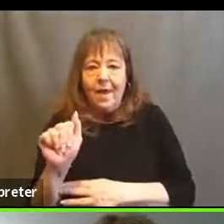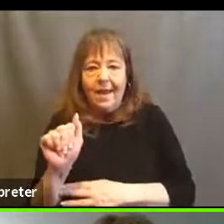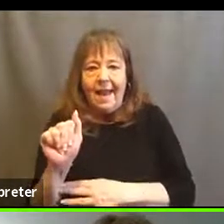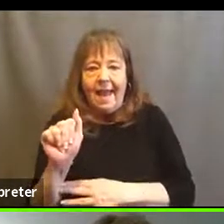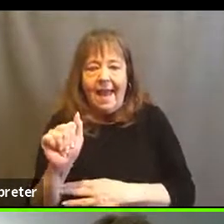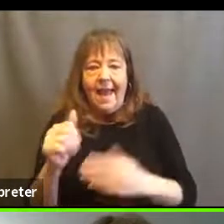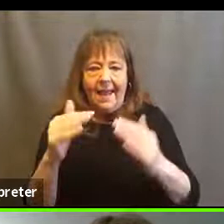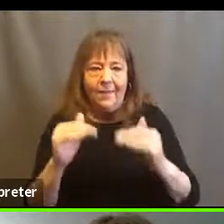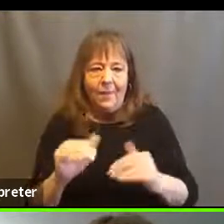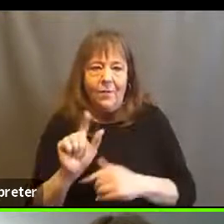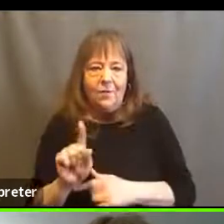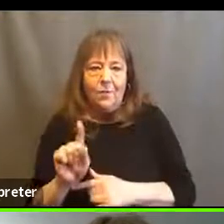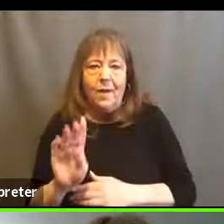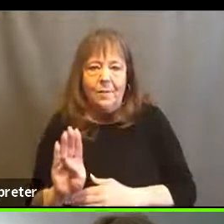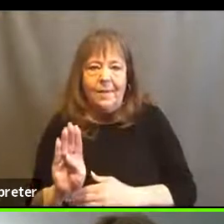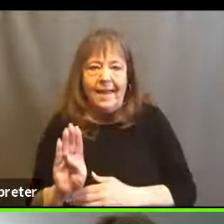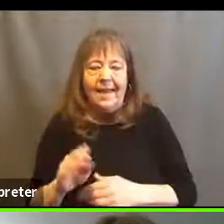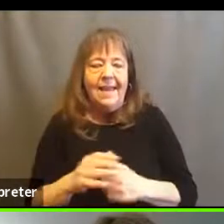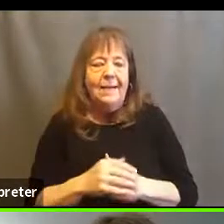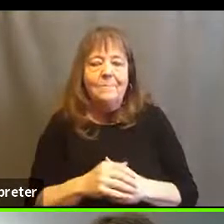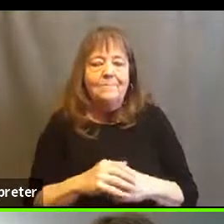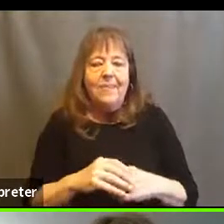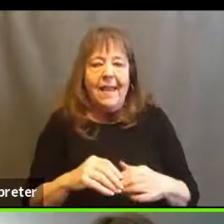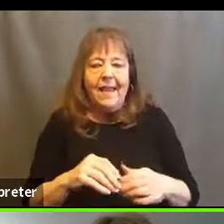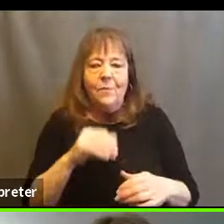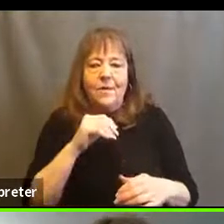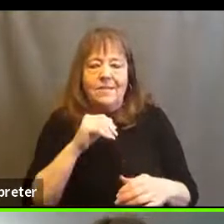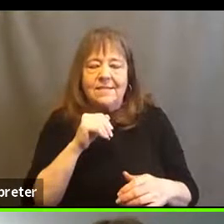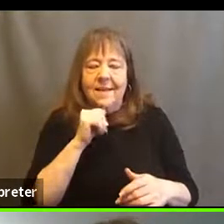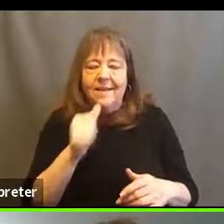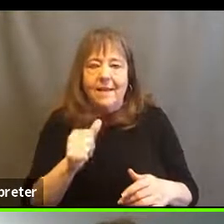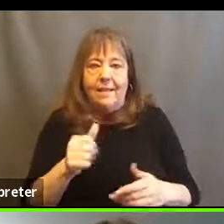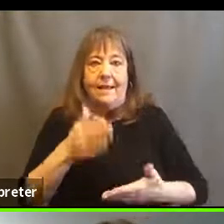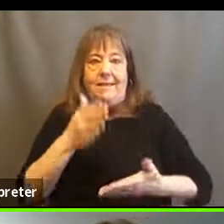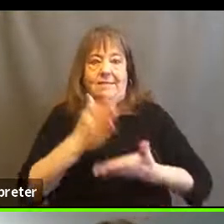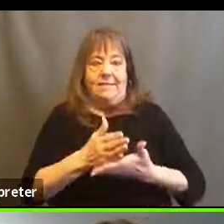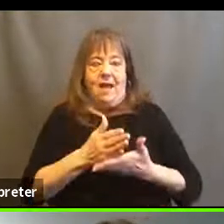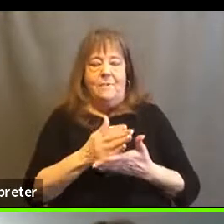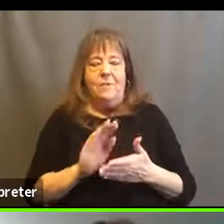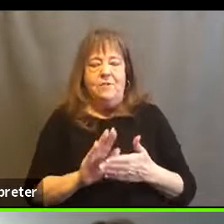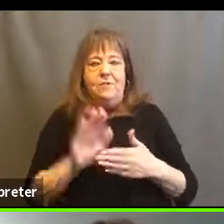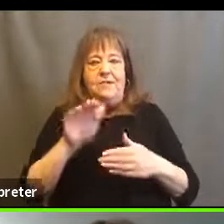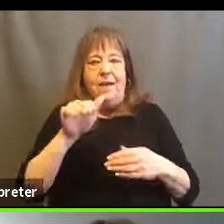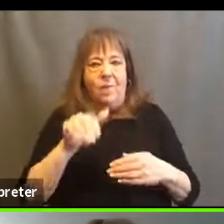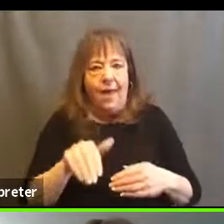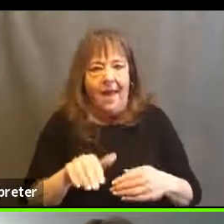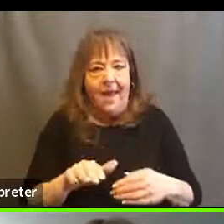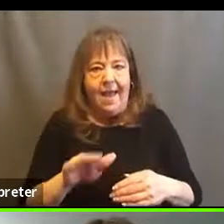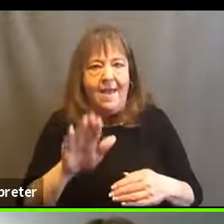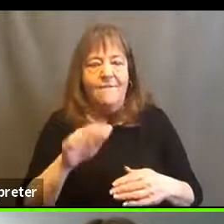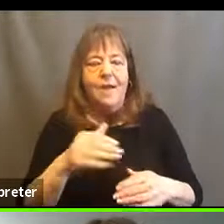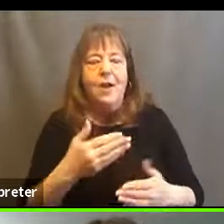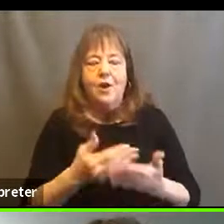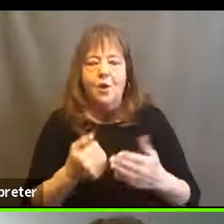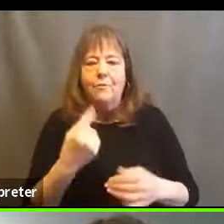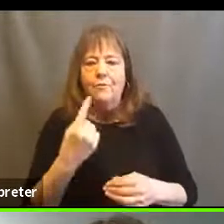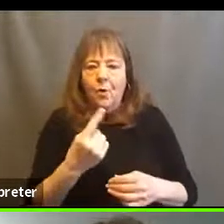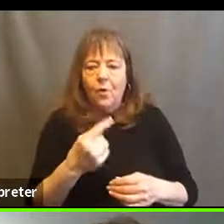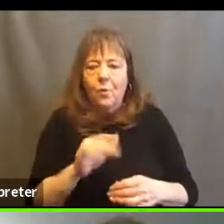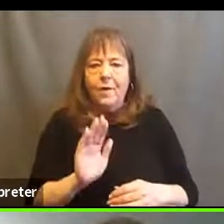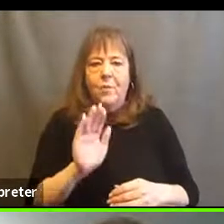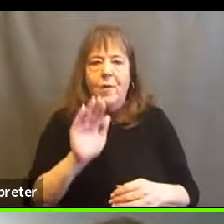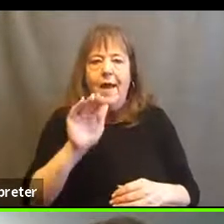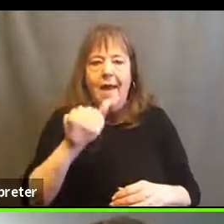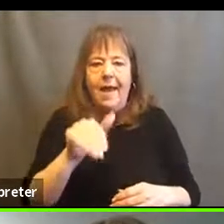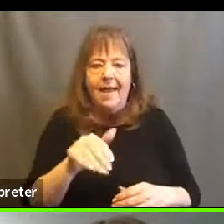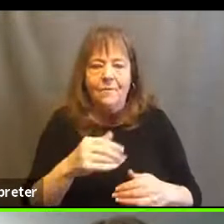like, it wasn't a hard stop. It was more like a wave. So before one wave was finished, we kind of started on the next. So